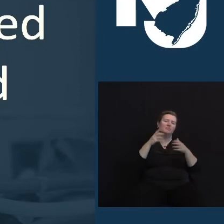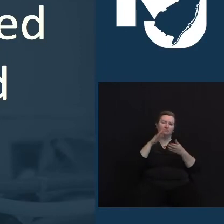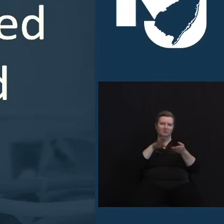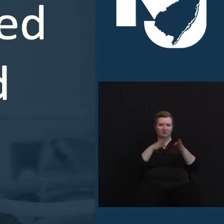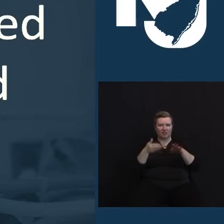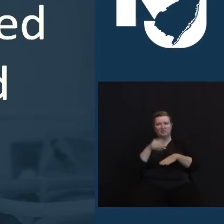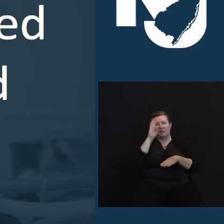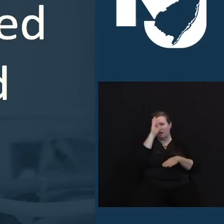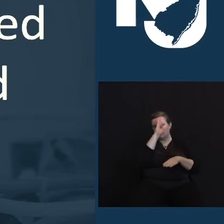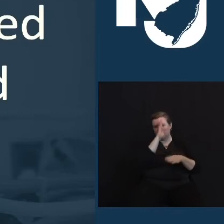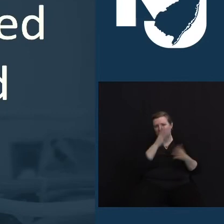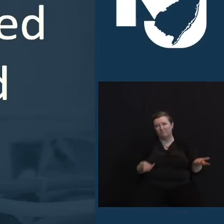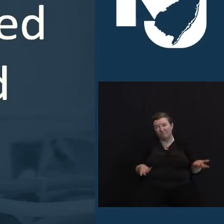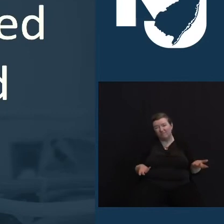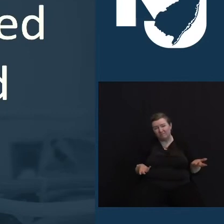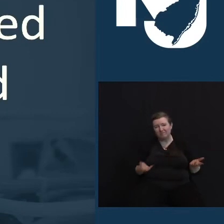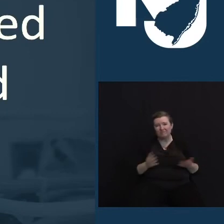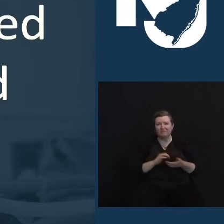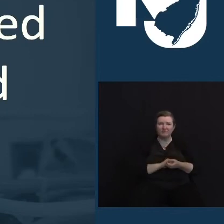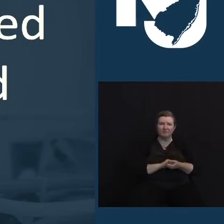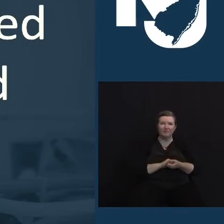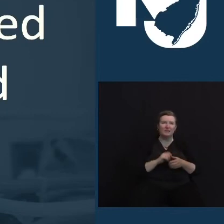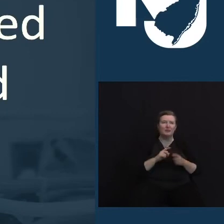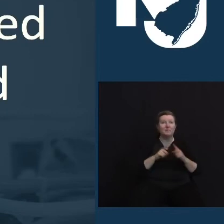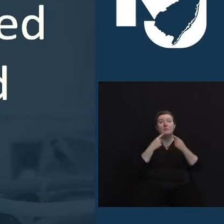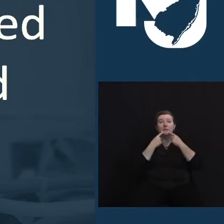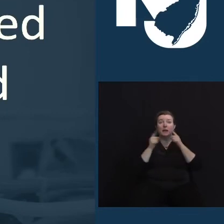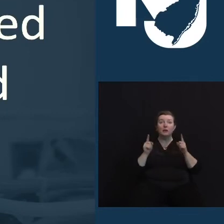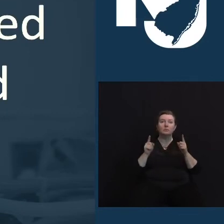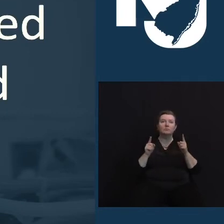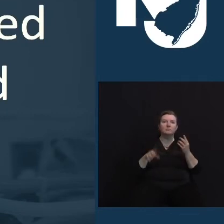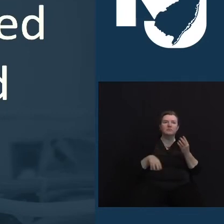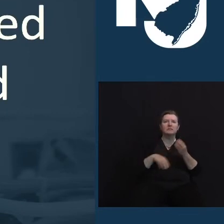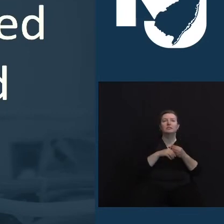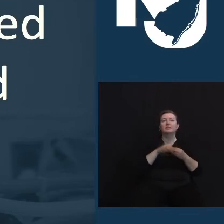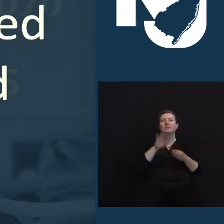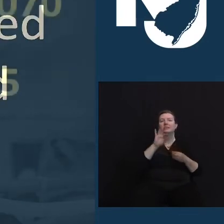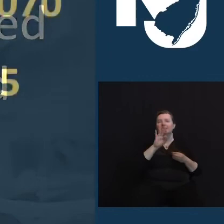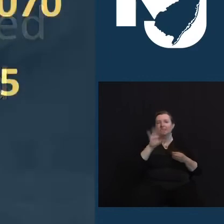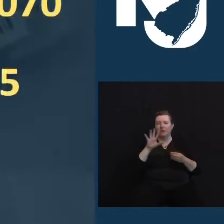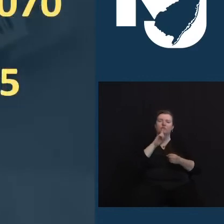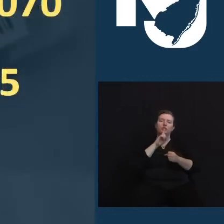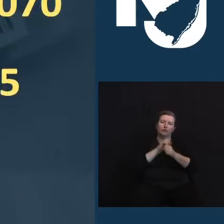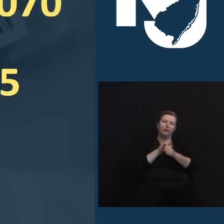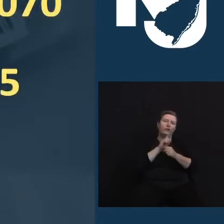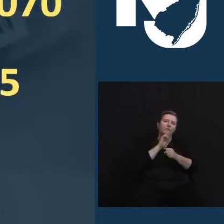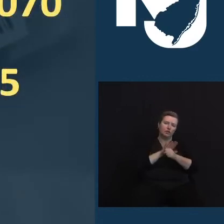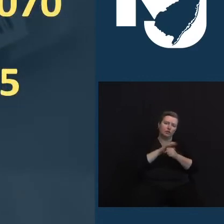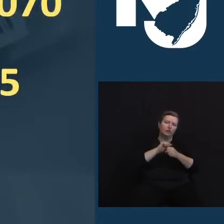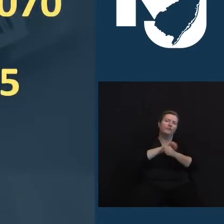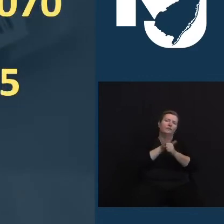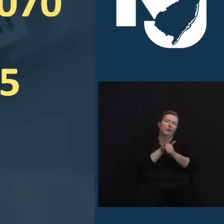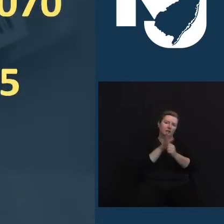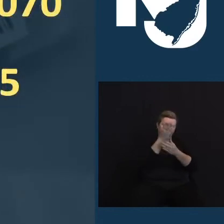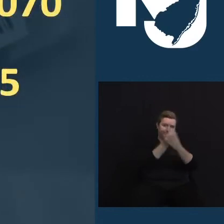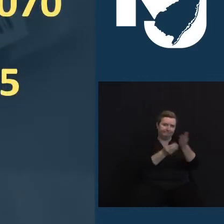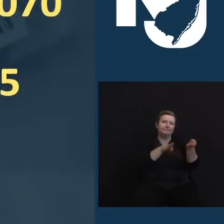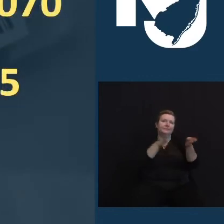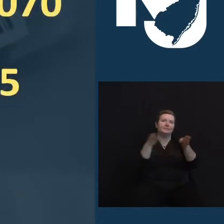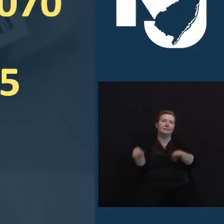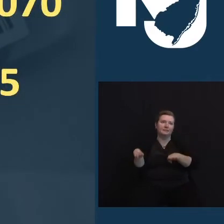with the heaviest of hearts, we are announcing an additional 95 confirmed COVID-related deaths today. That brings